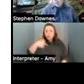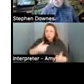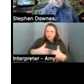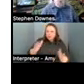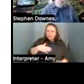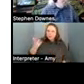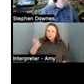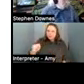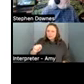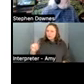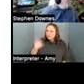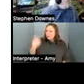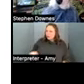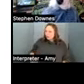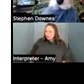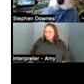where did that go